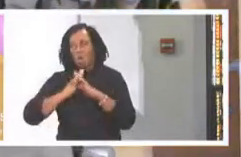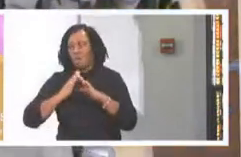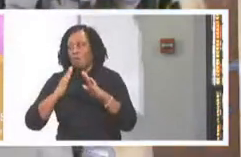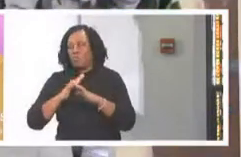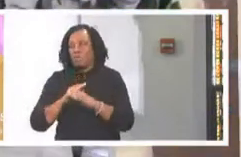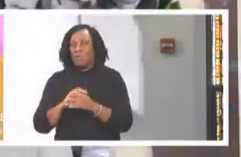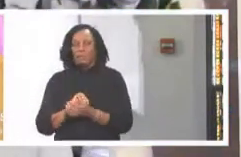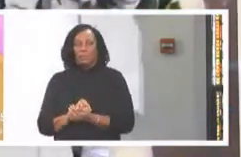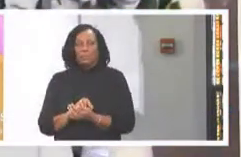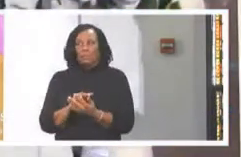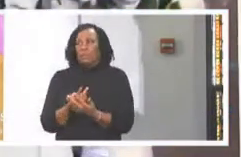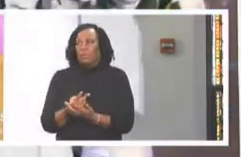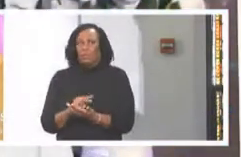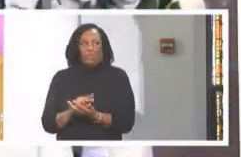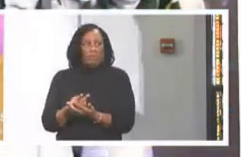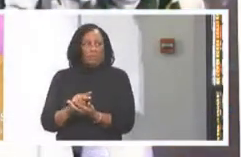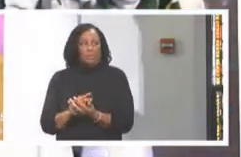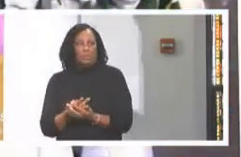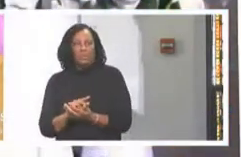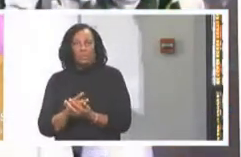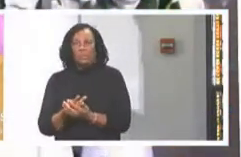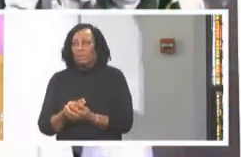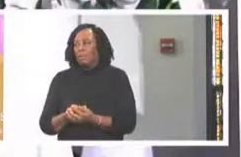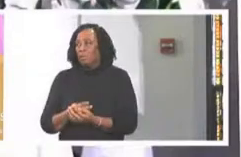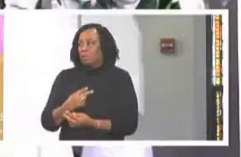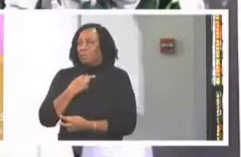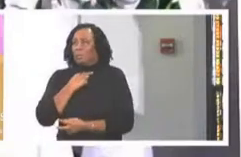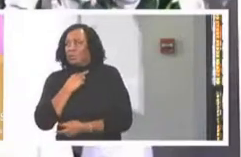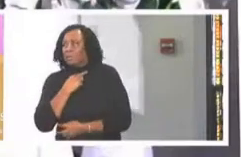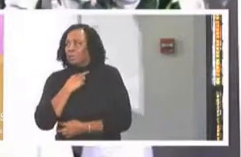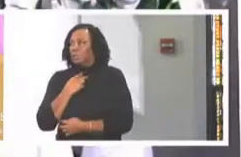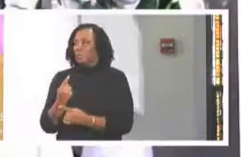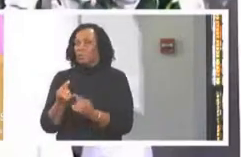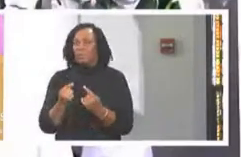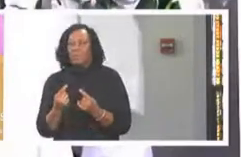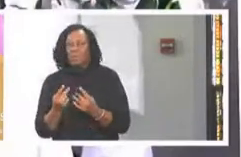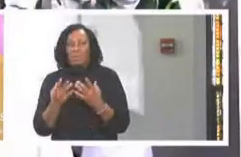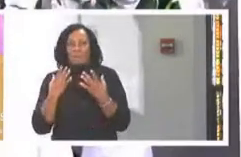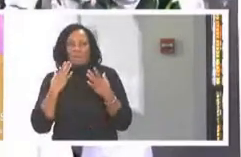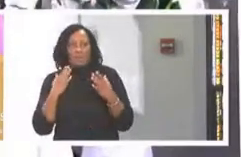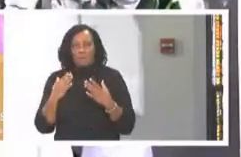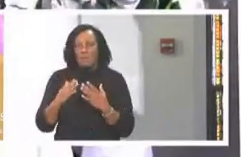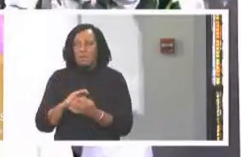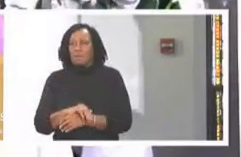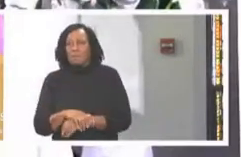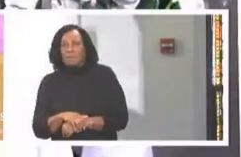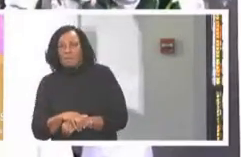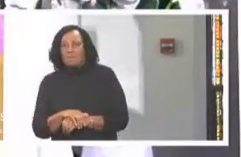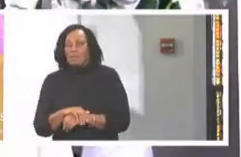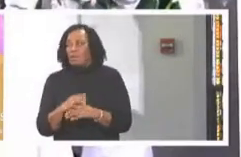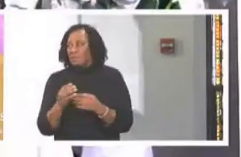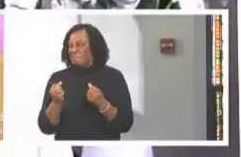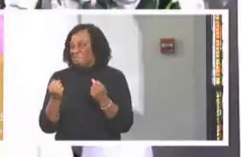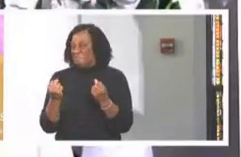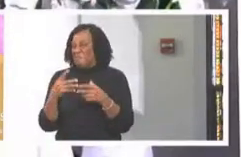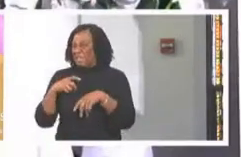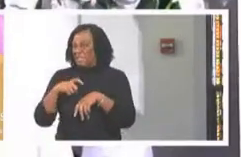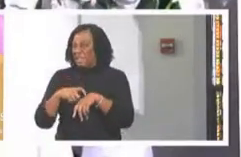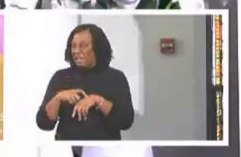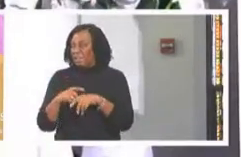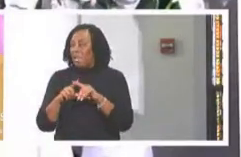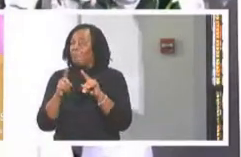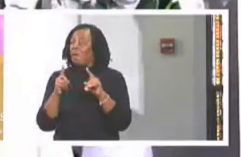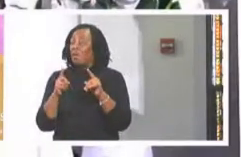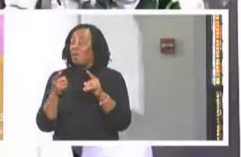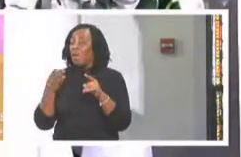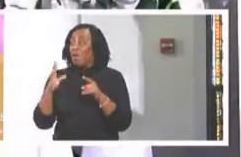mud in trials and tribulations in 2022. That's where we were. We found ourselves. But God